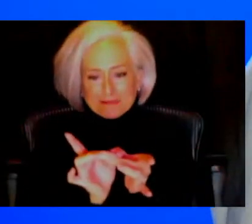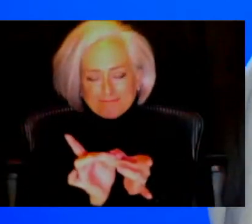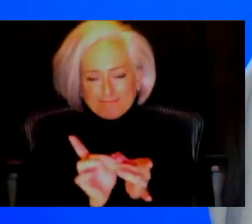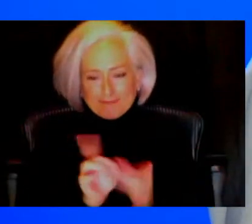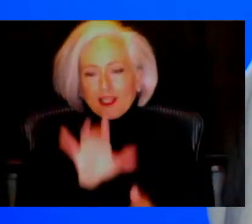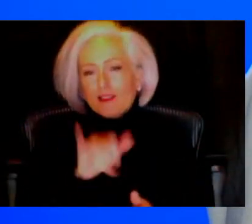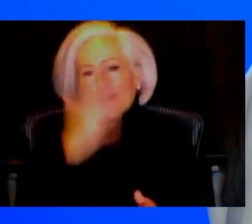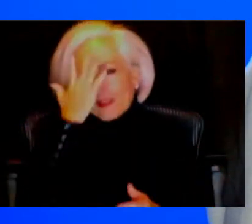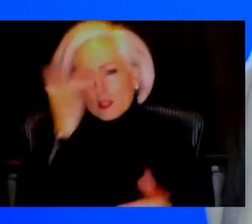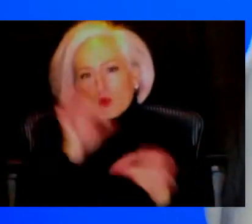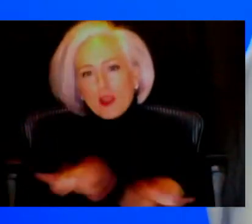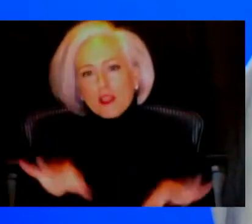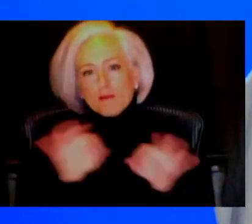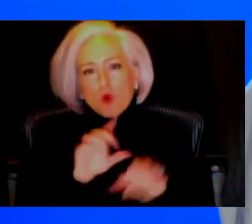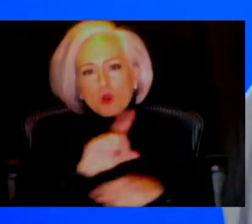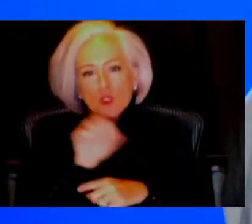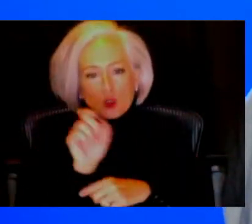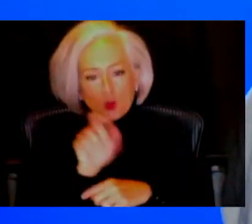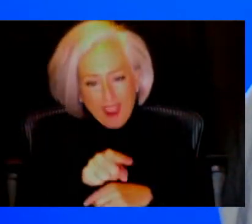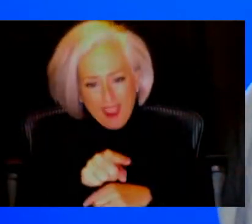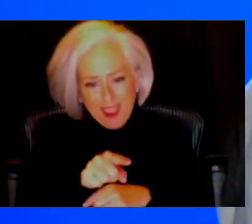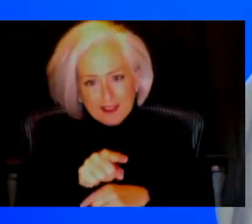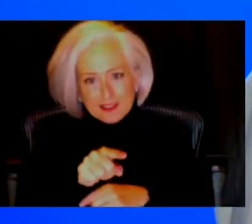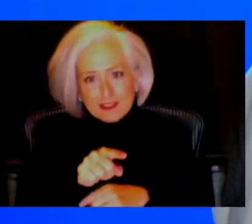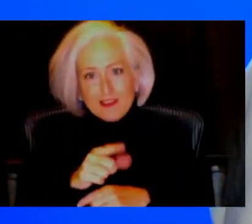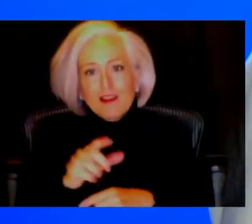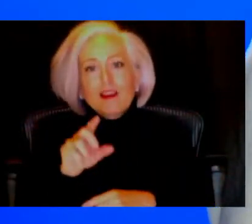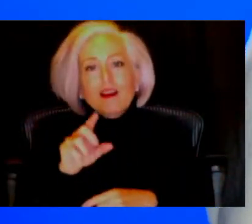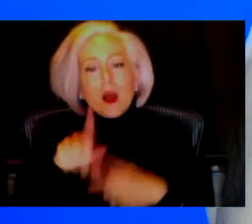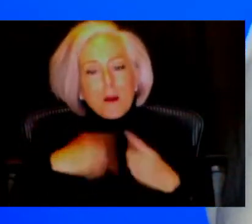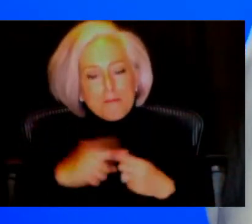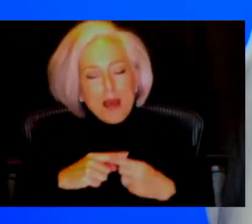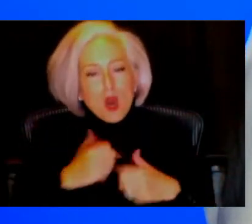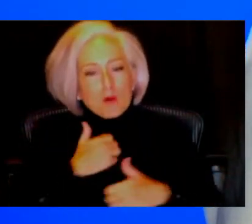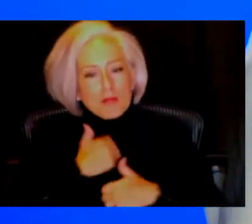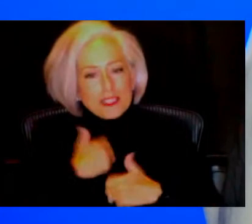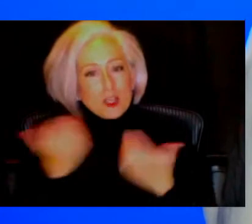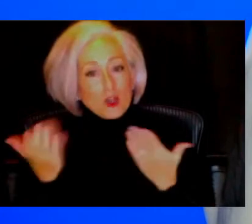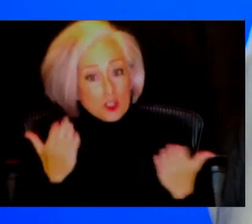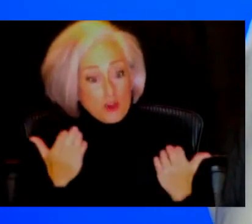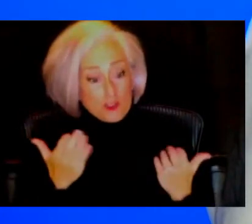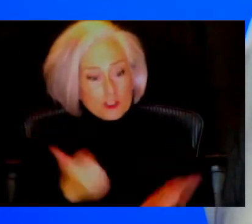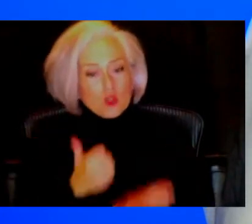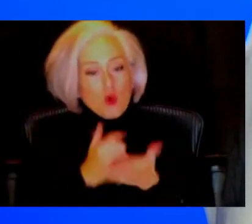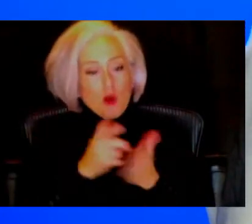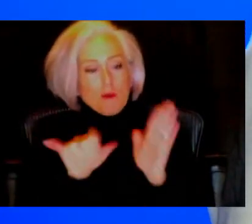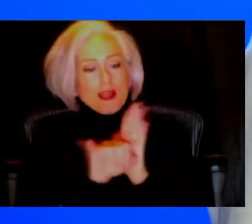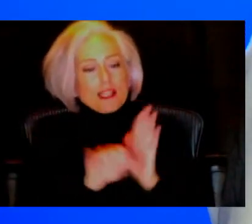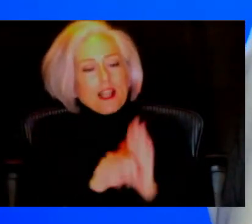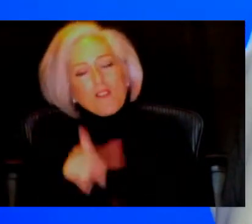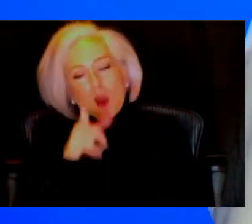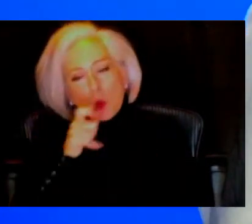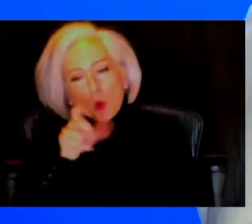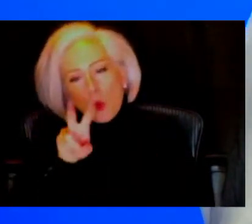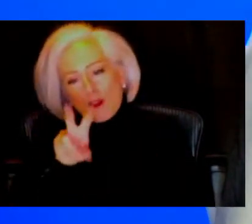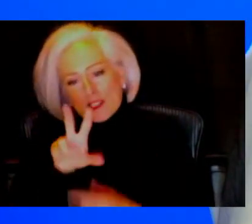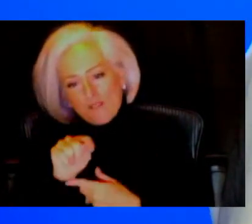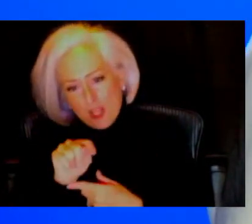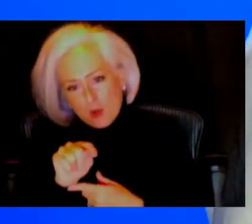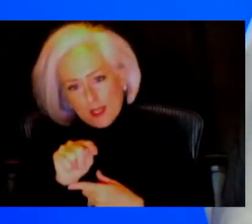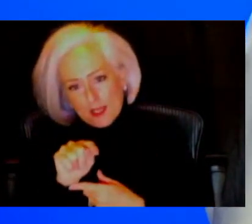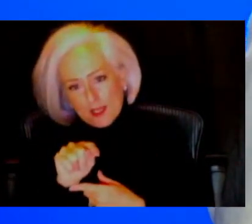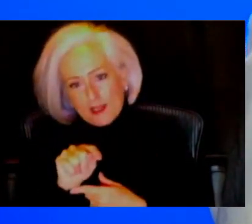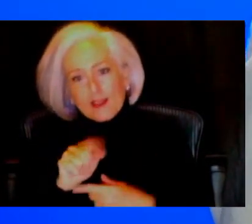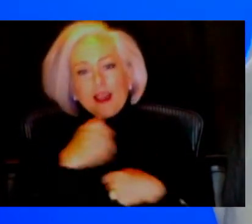to ask that question about military service so that we can identify our veterans and then make those